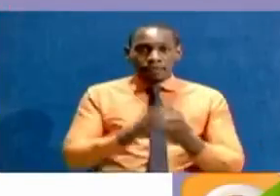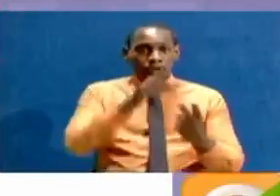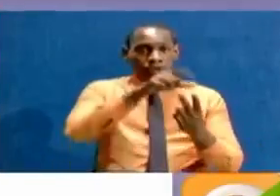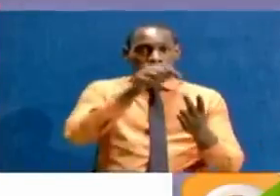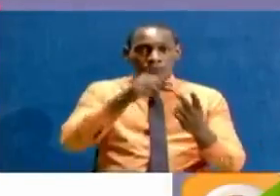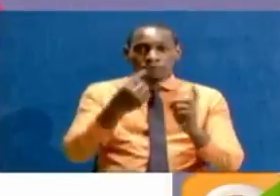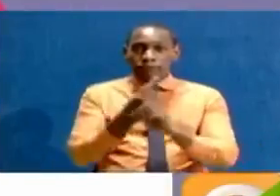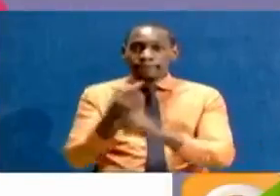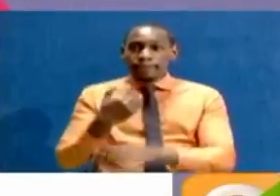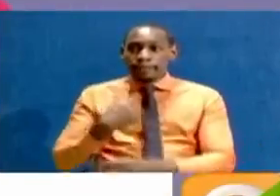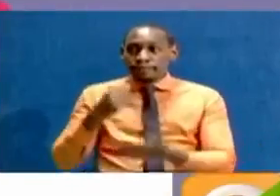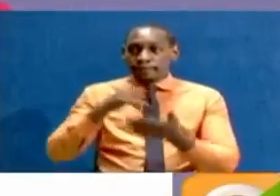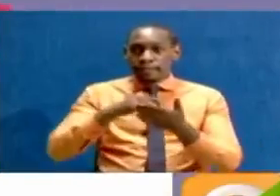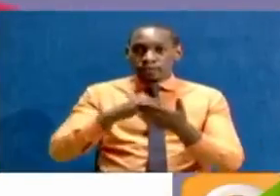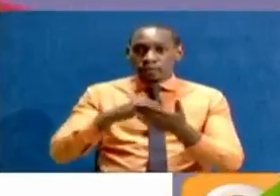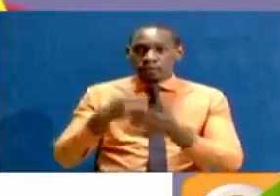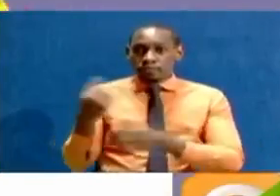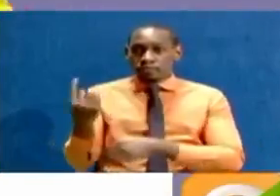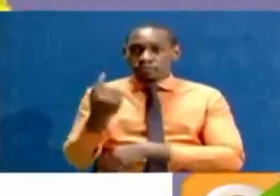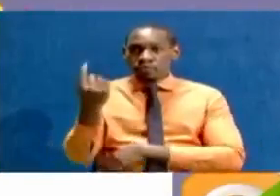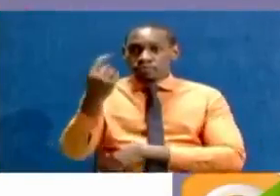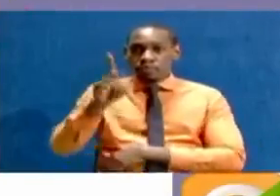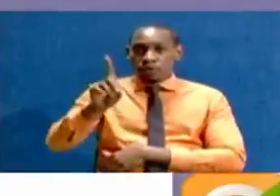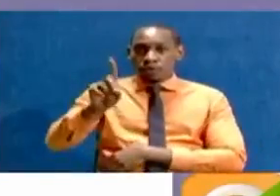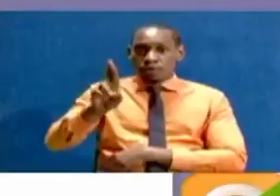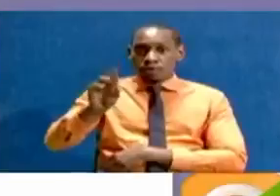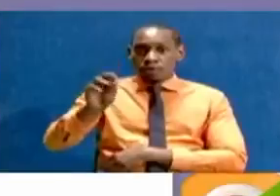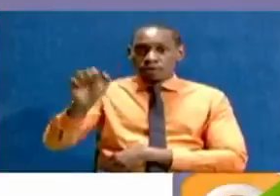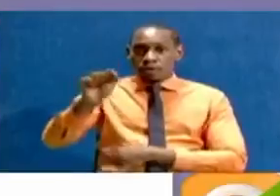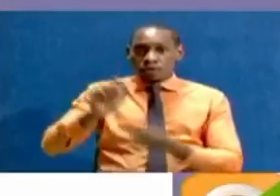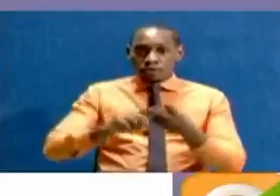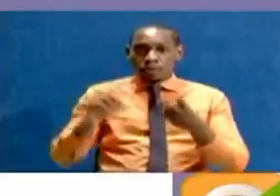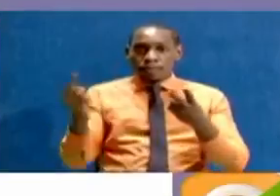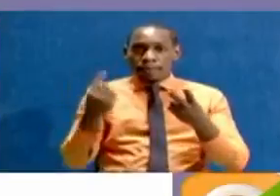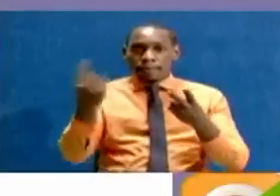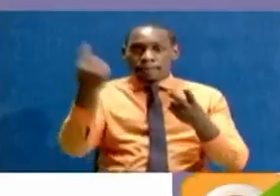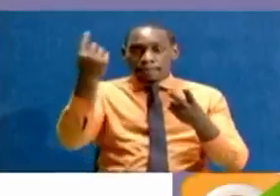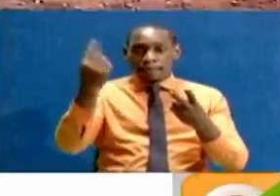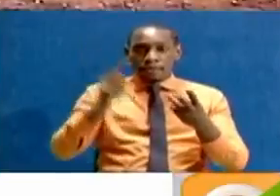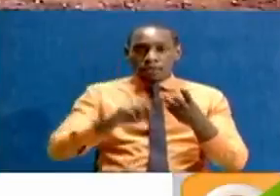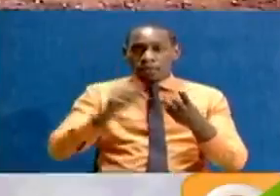options, including the drones, the helicopters, and other options.